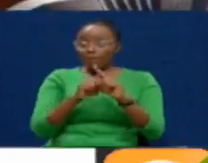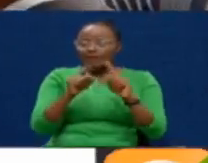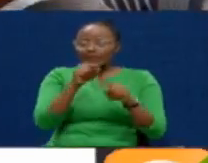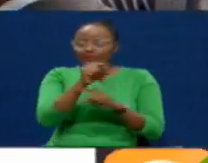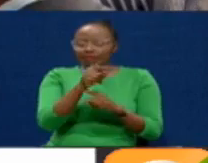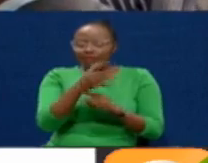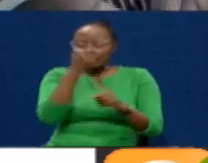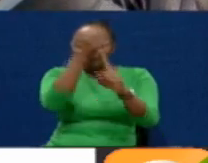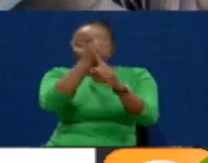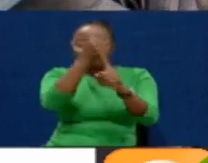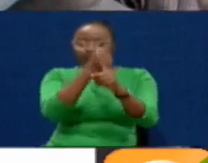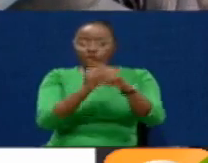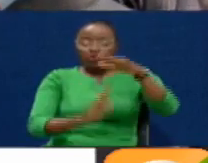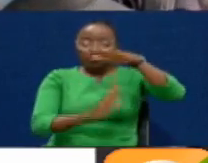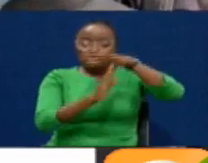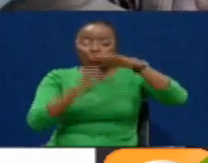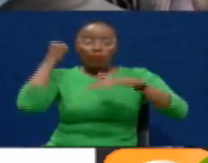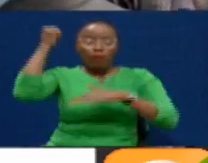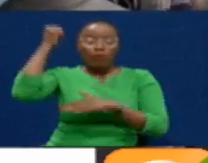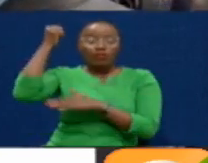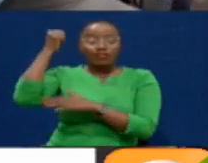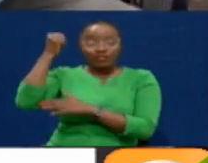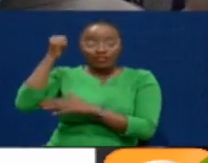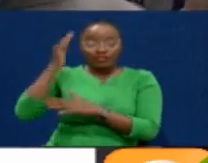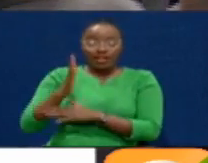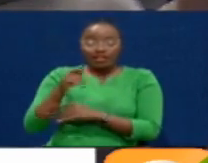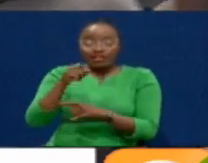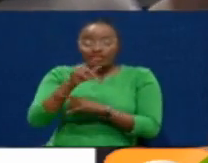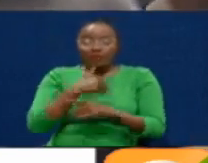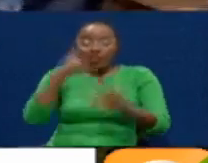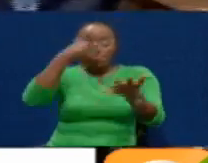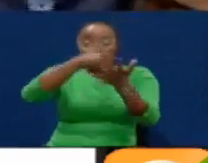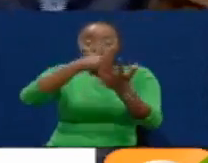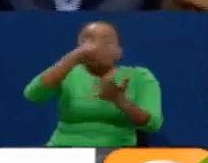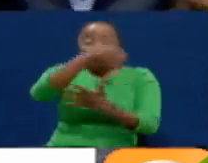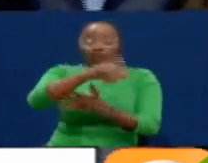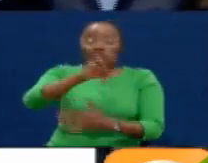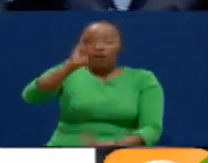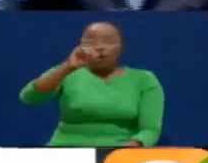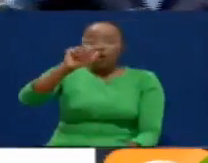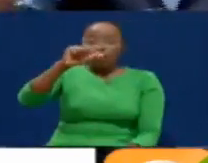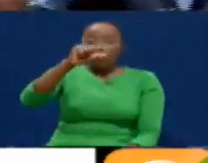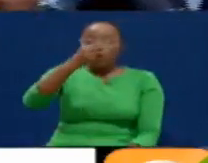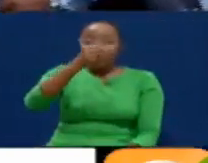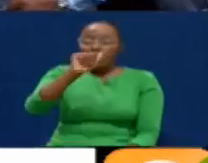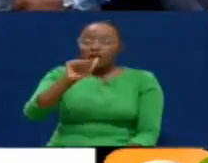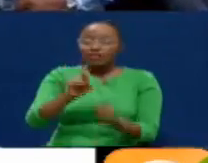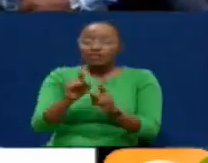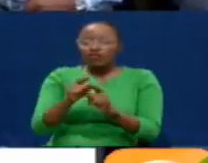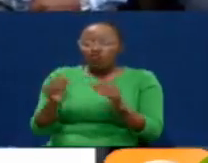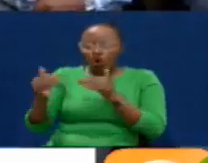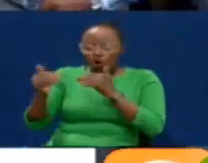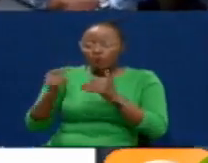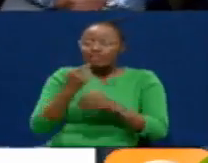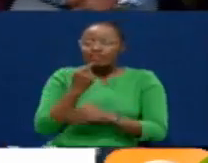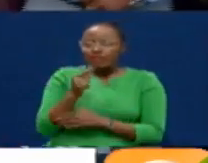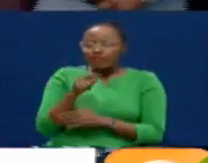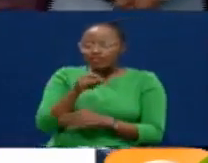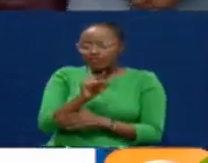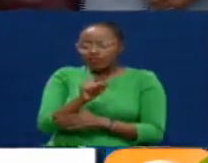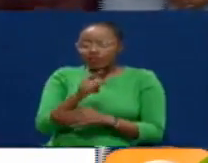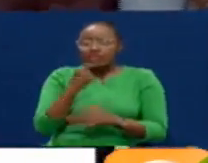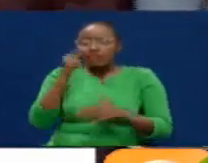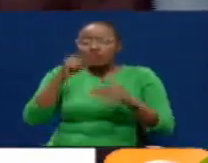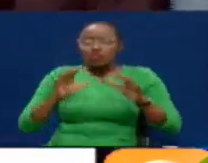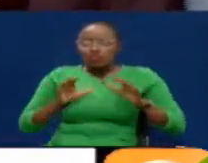intense lobbying, with top political players in the country also in the game plan. Magoha almost letting the cat out of the bag on forces he claims